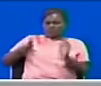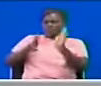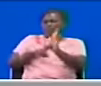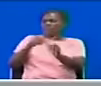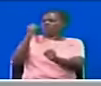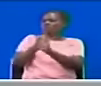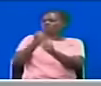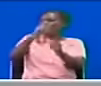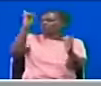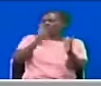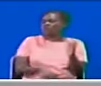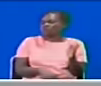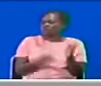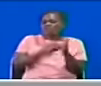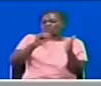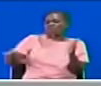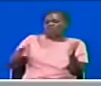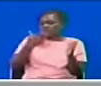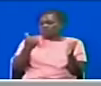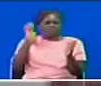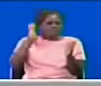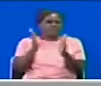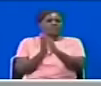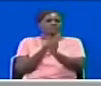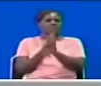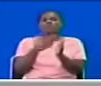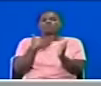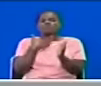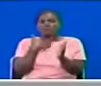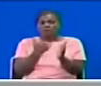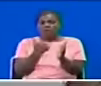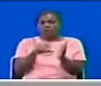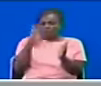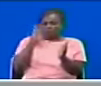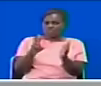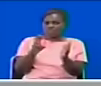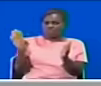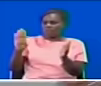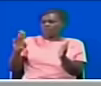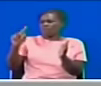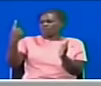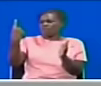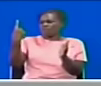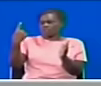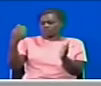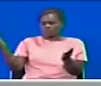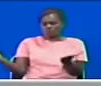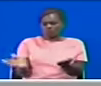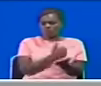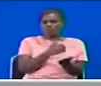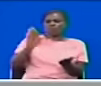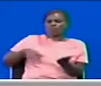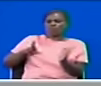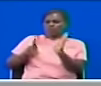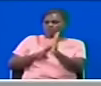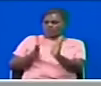anything. And, you know, we need to do away with them. You're hearing the narrative that, in fact, if you want to cut down on the wage bill, that's the first place to chop. Yes. And